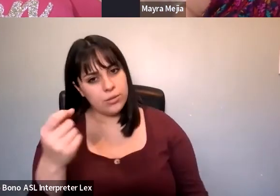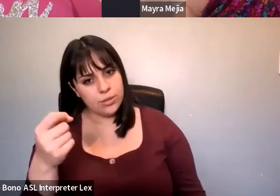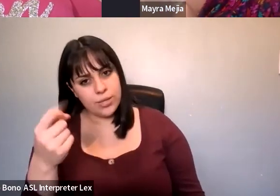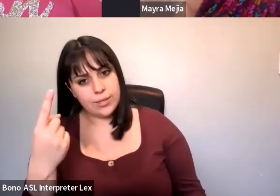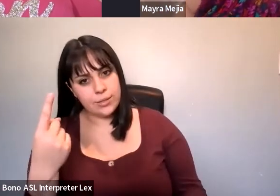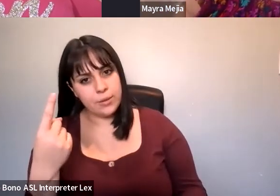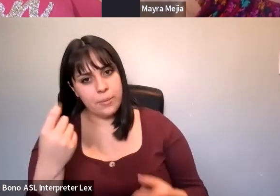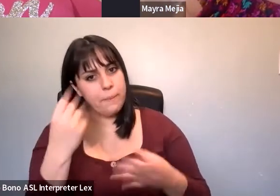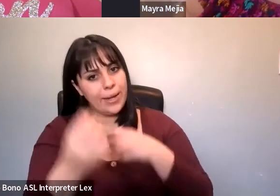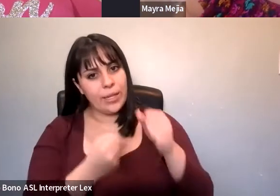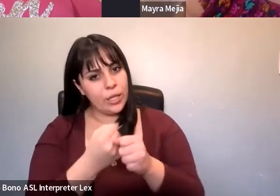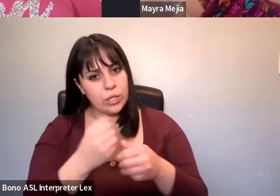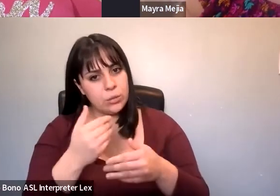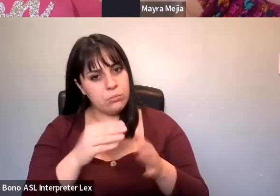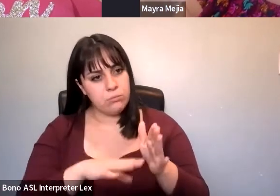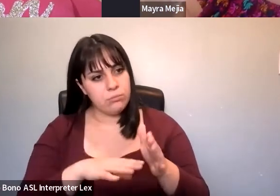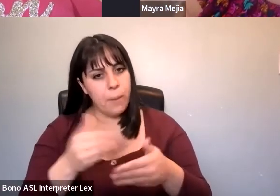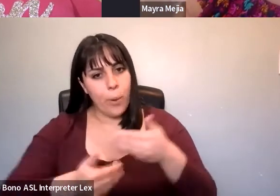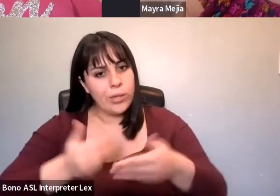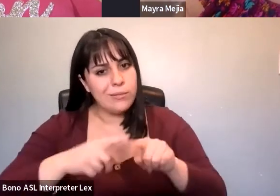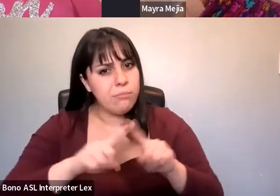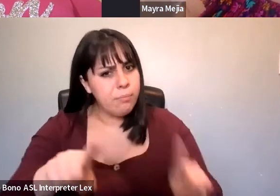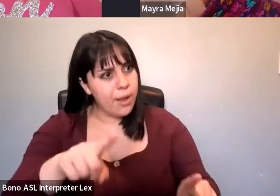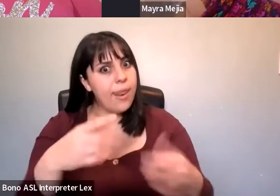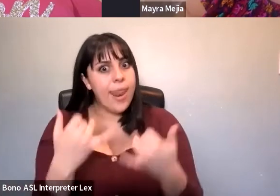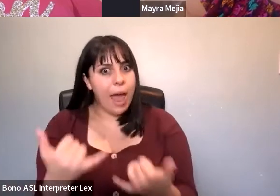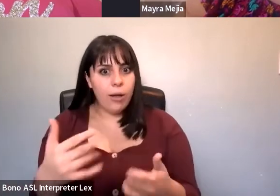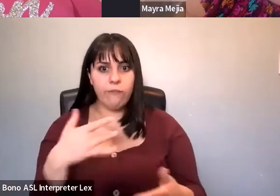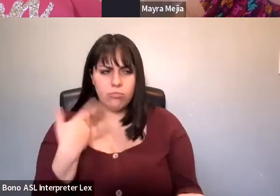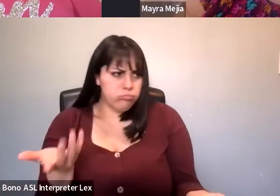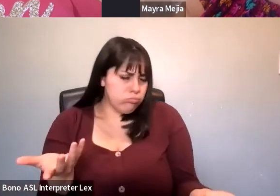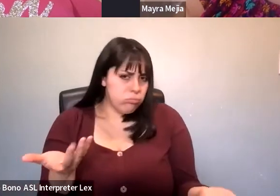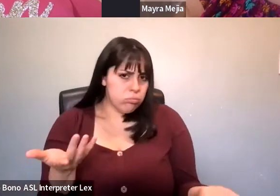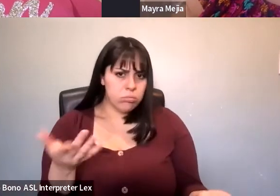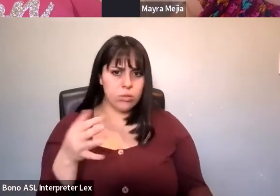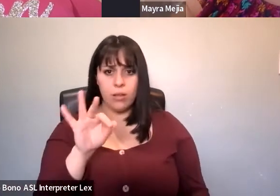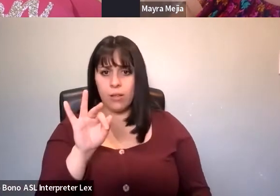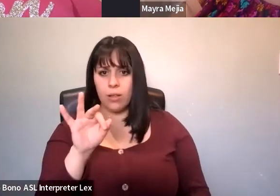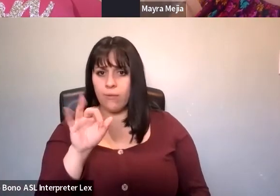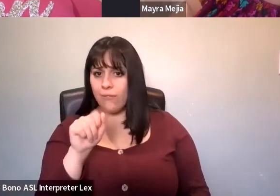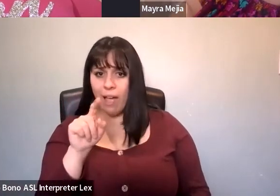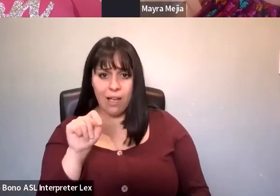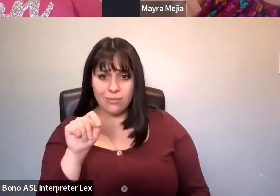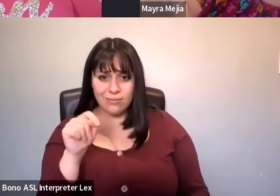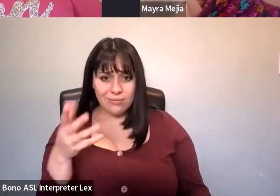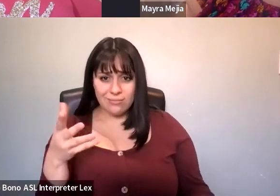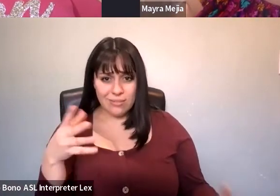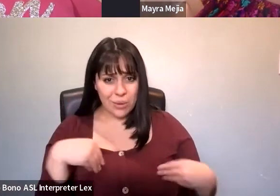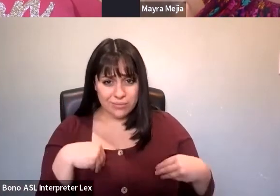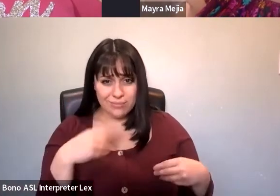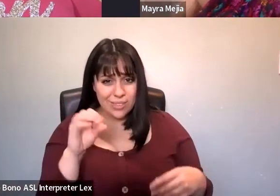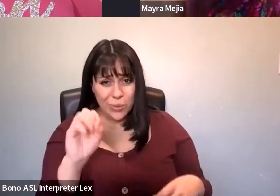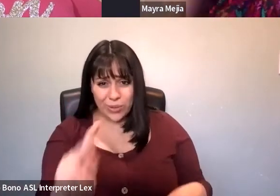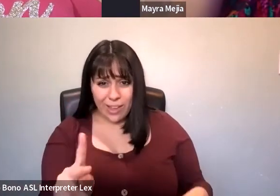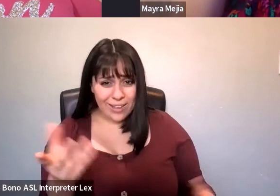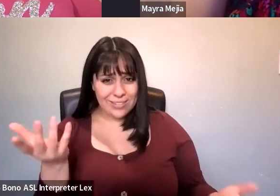just fat and it's okay. Like, it's not a negative. It's just how my body is, and that's